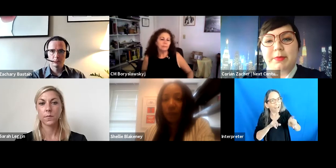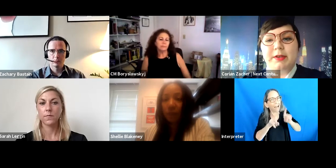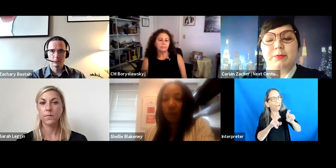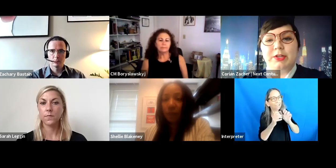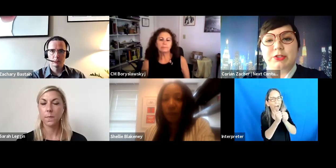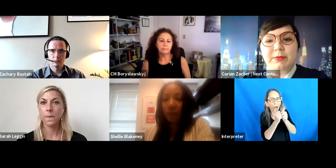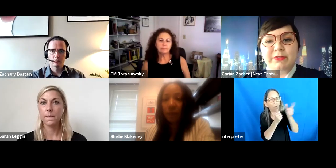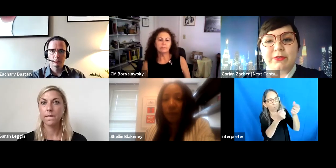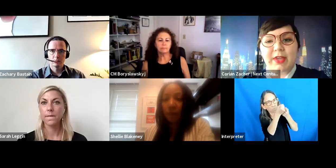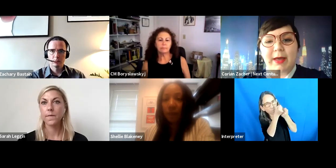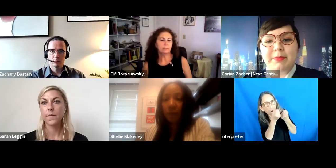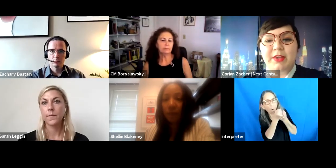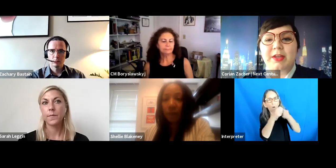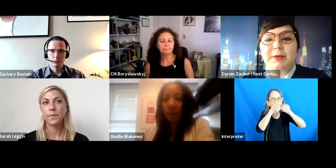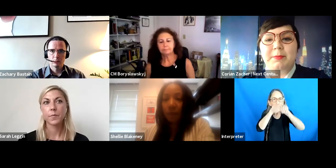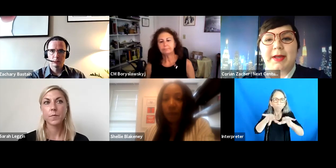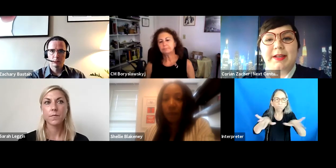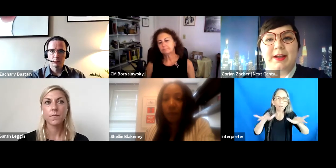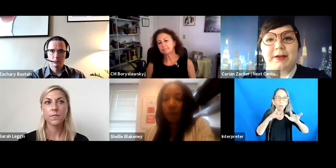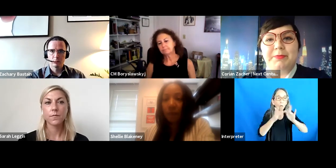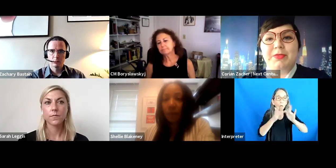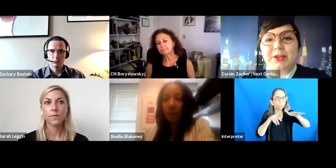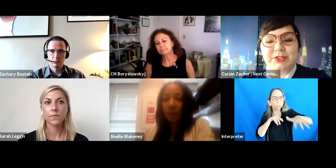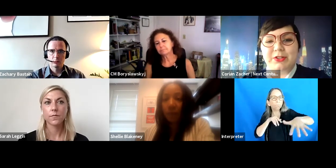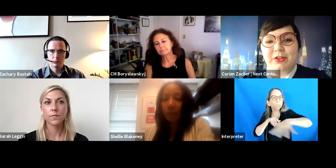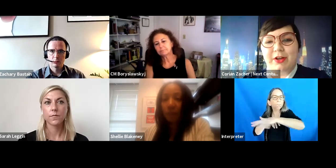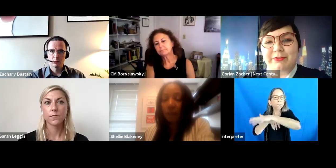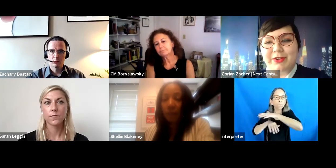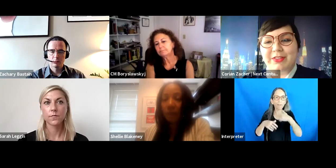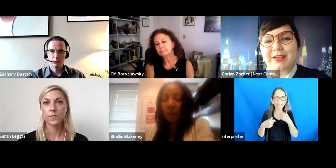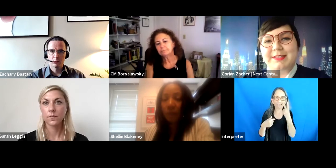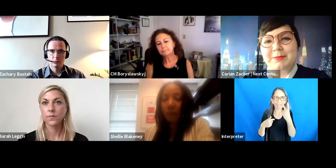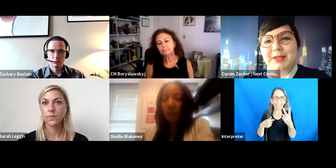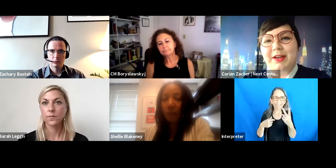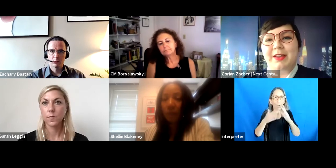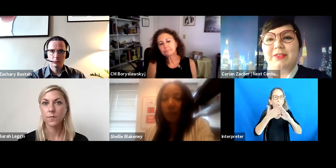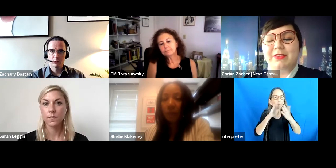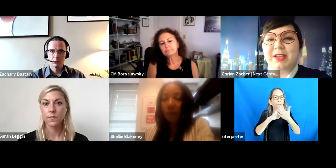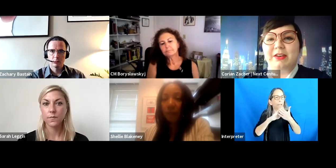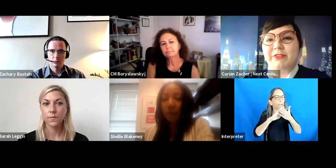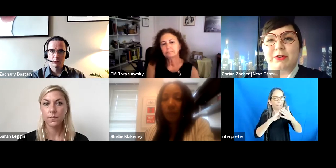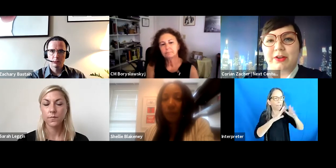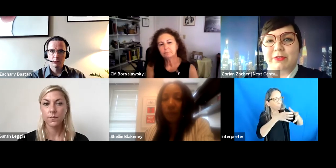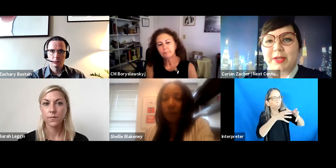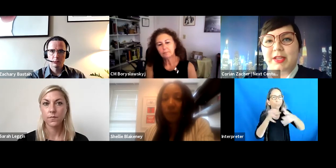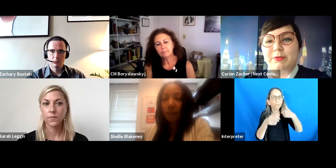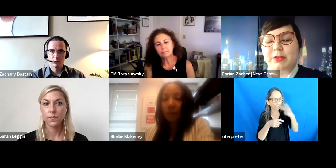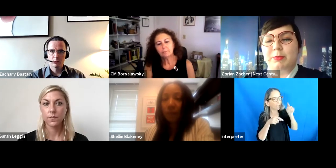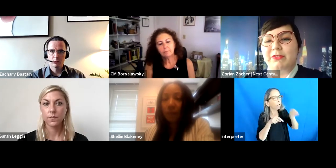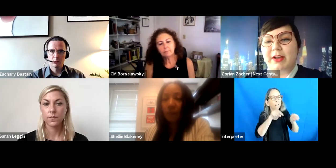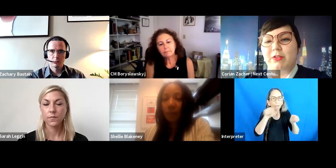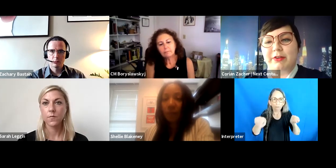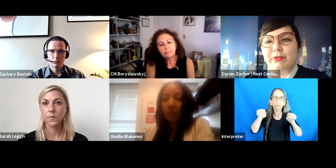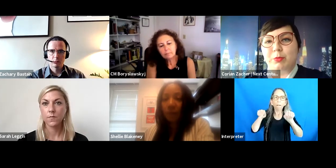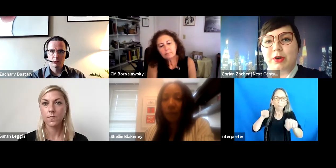able to step in and bridge some of those gaps. But there's still a lot of work that needs to be done, and the state and federal government can